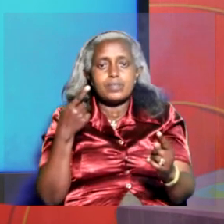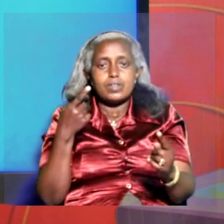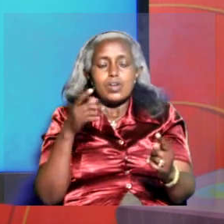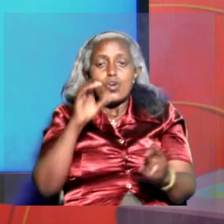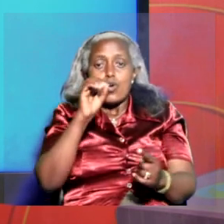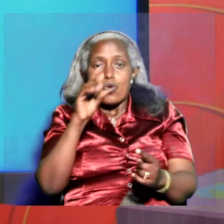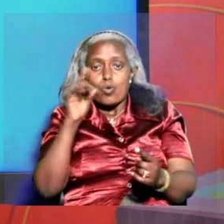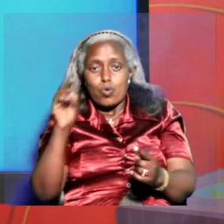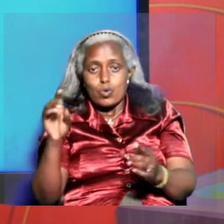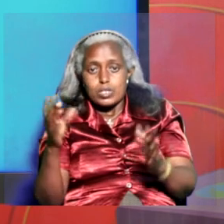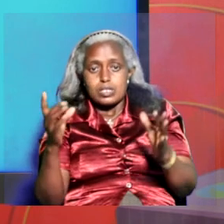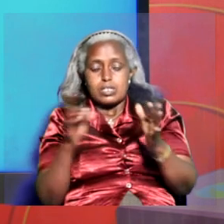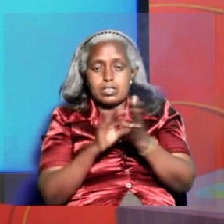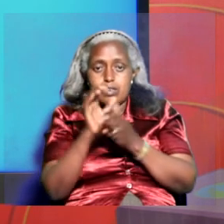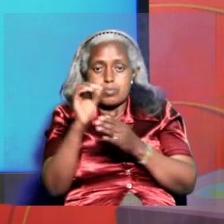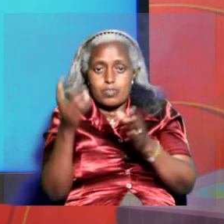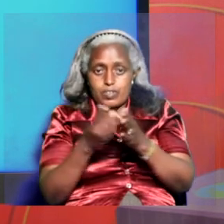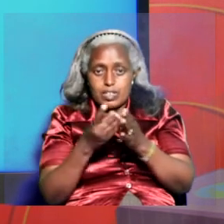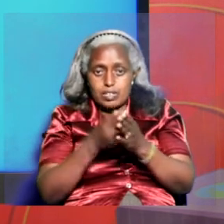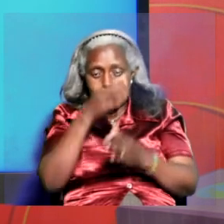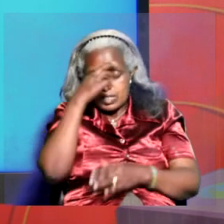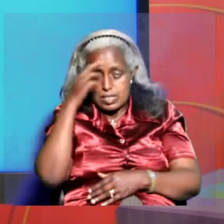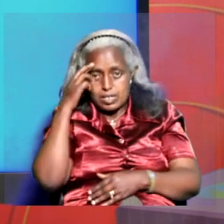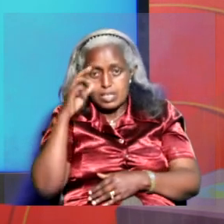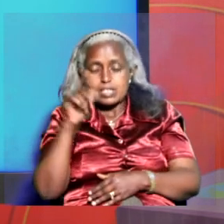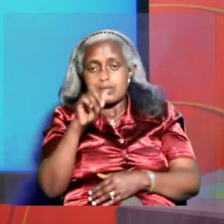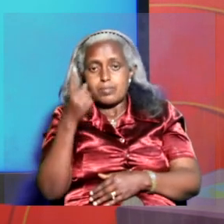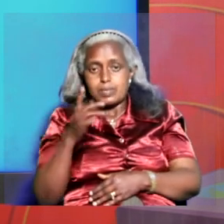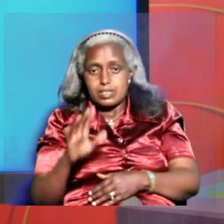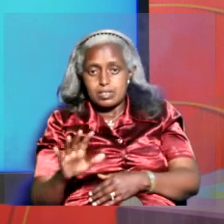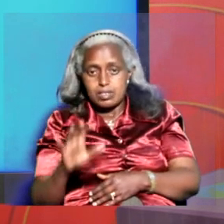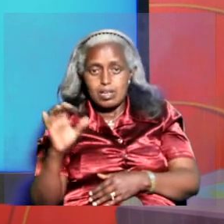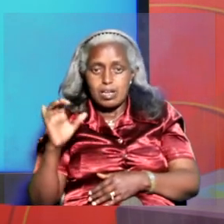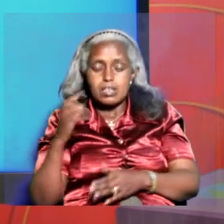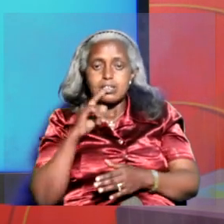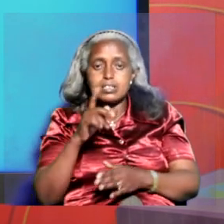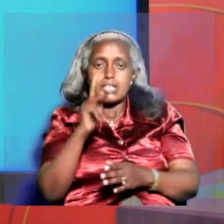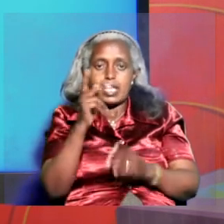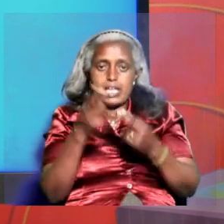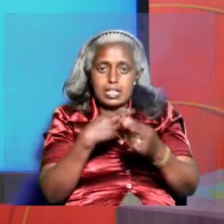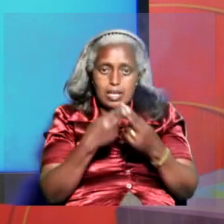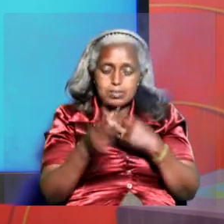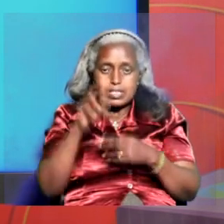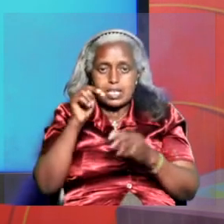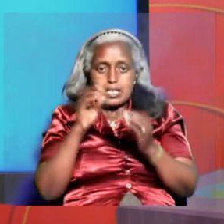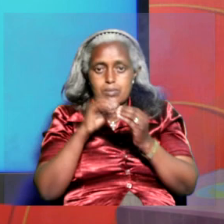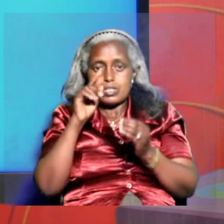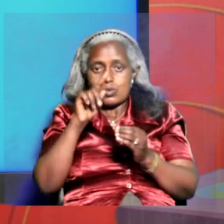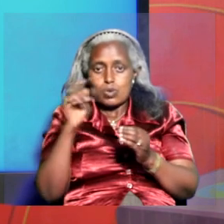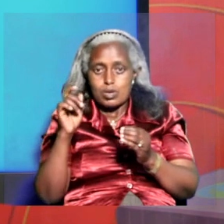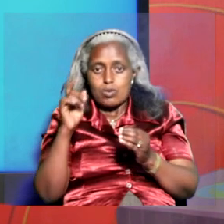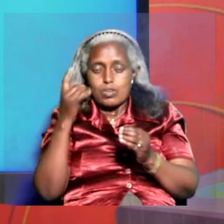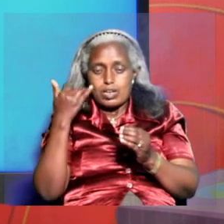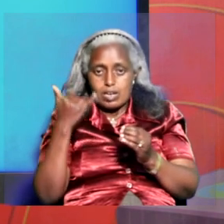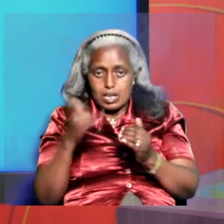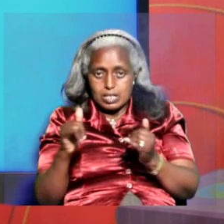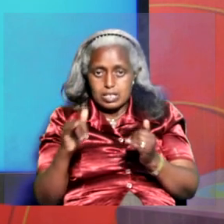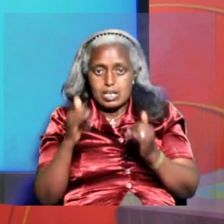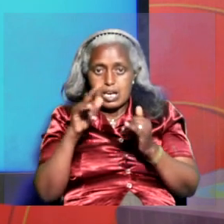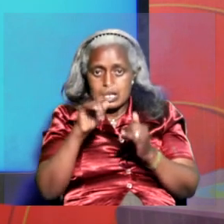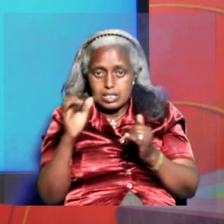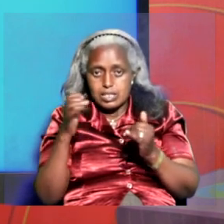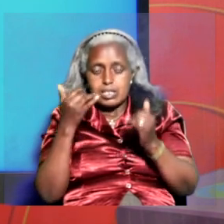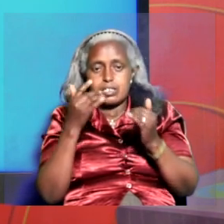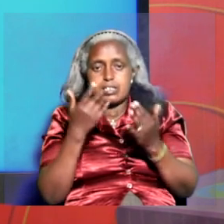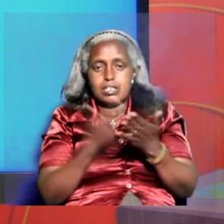odd number of data, the kth percentile is given by k times n plus 1 over 100 item.